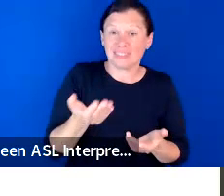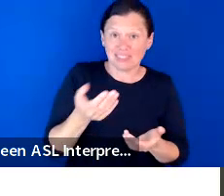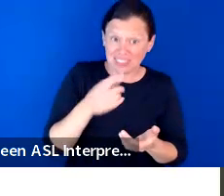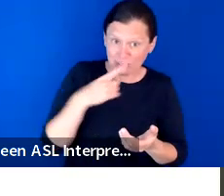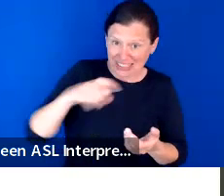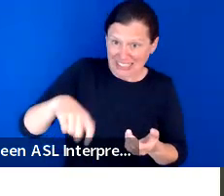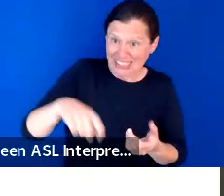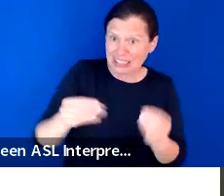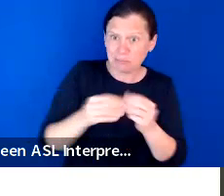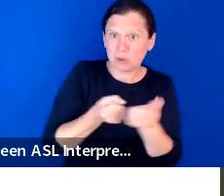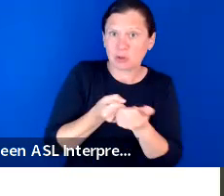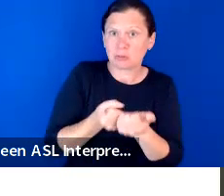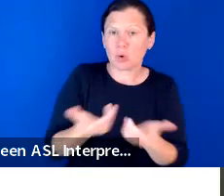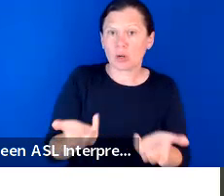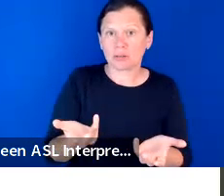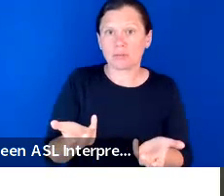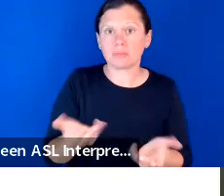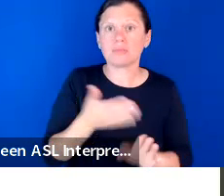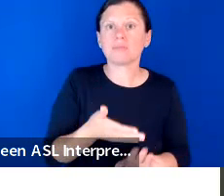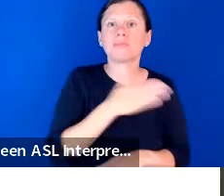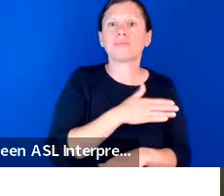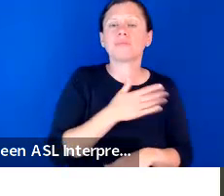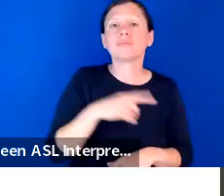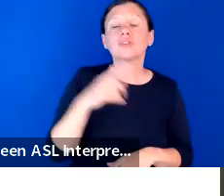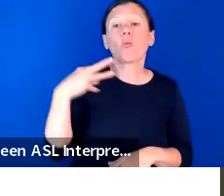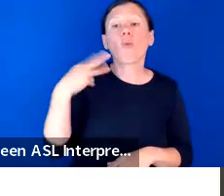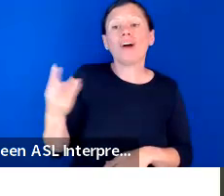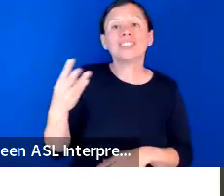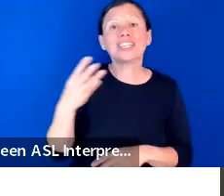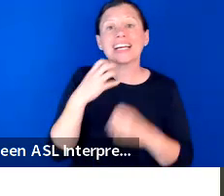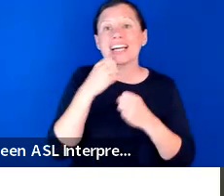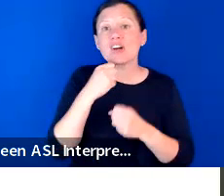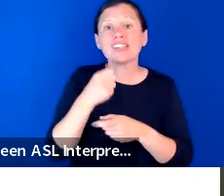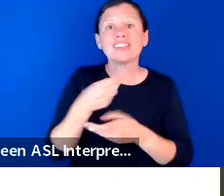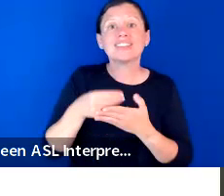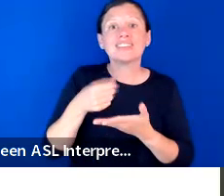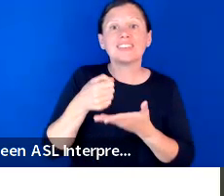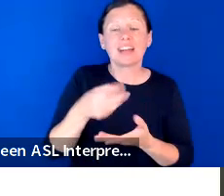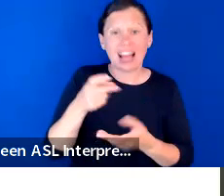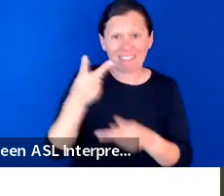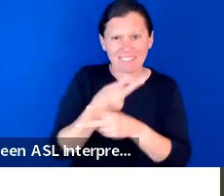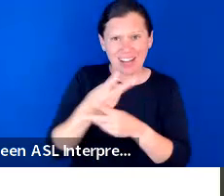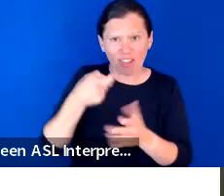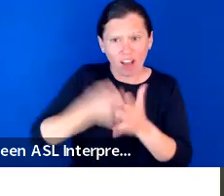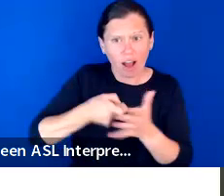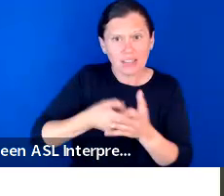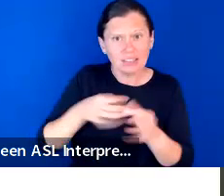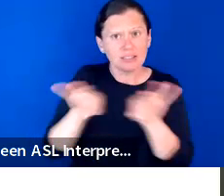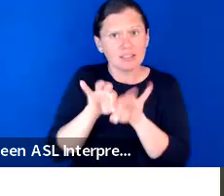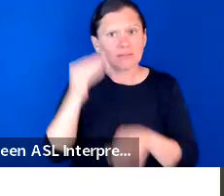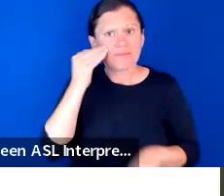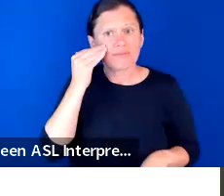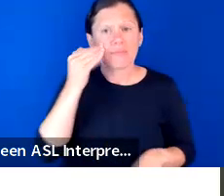While cares may seem like a new expense for workers, it's important to keep in mind that the current system of relying on unpaid